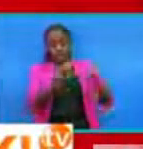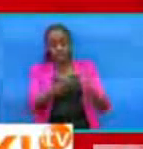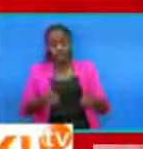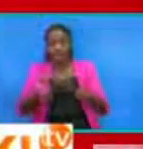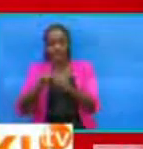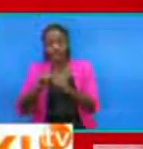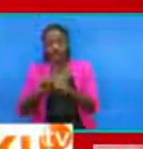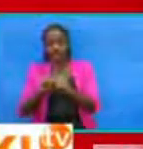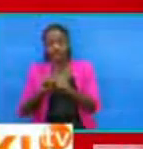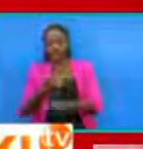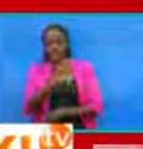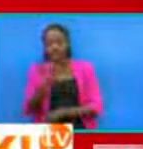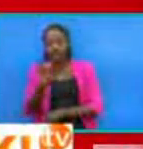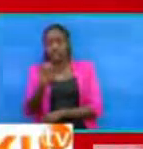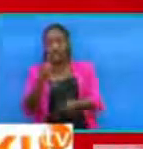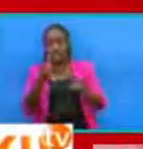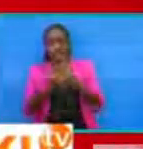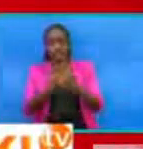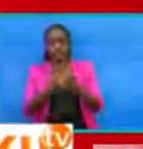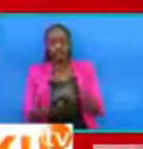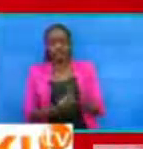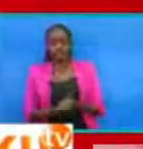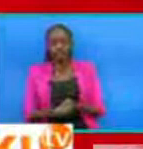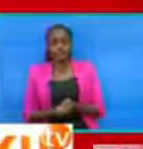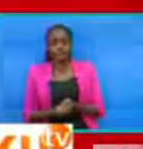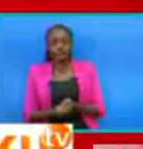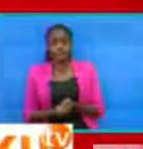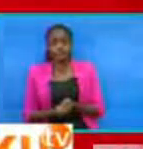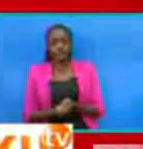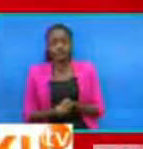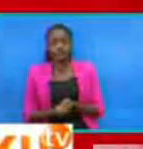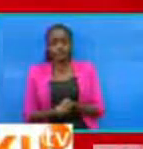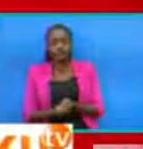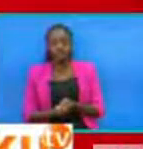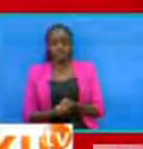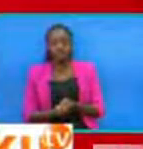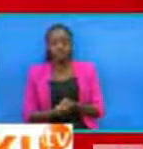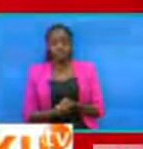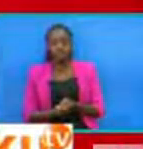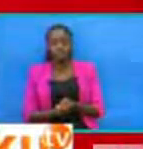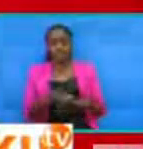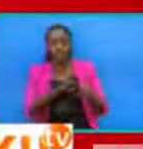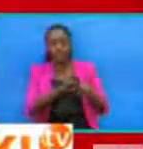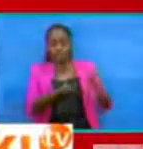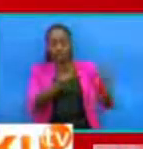also minimalist, wearing a shoe which is